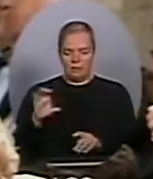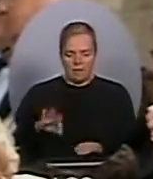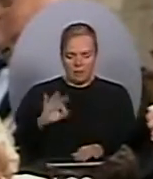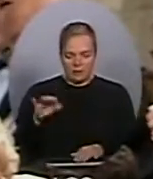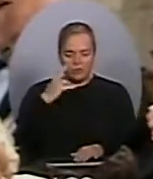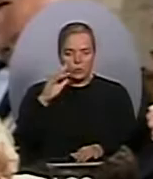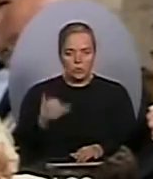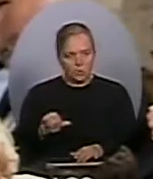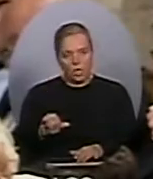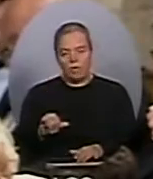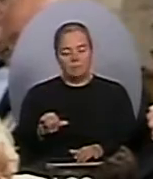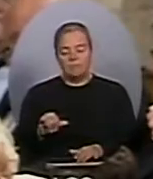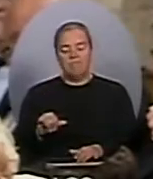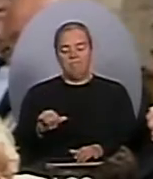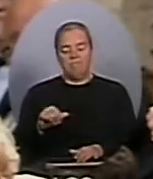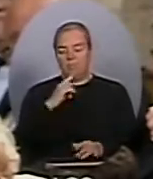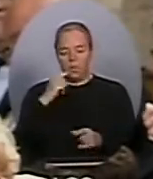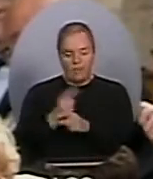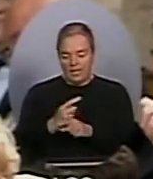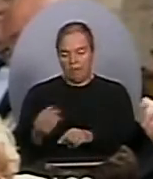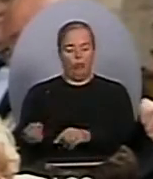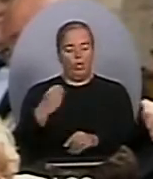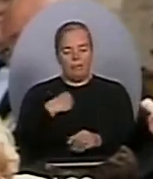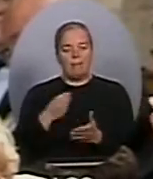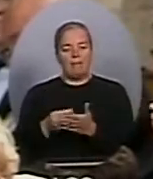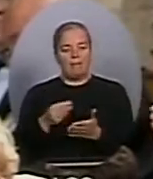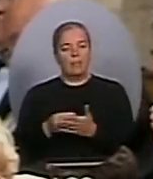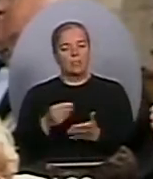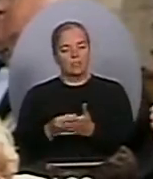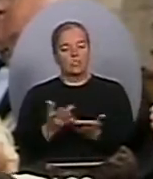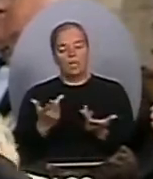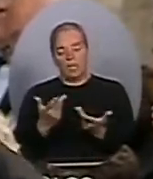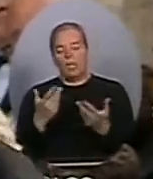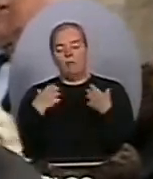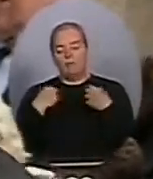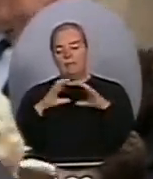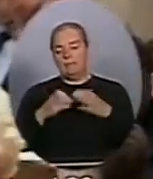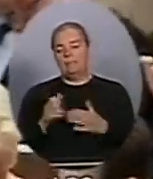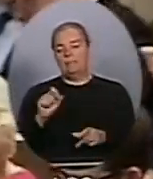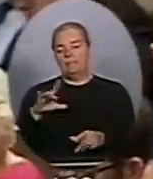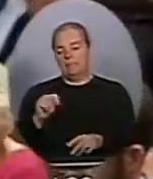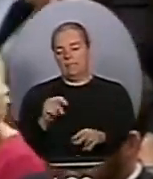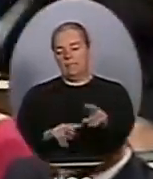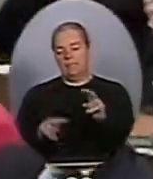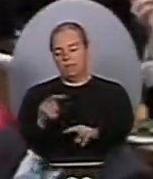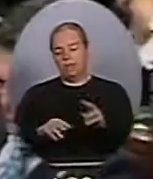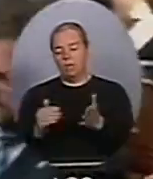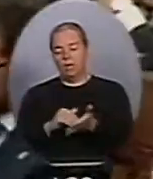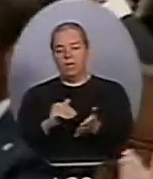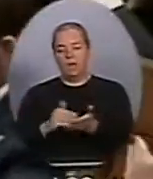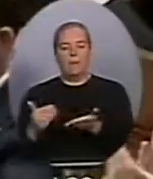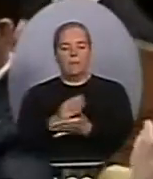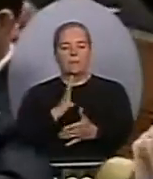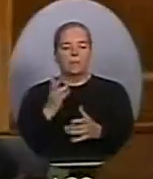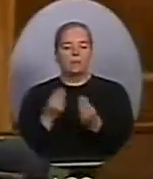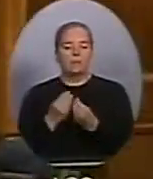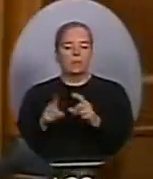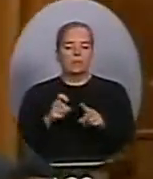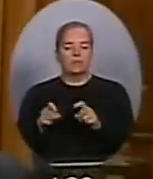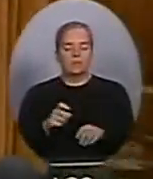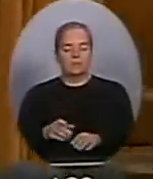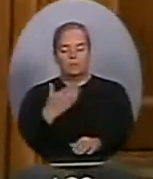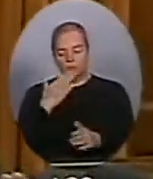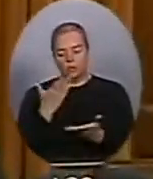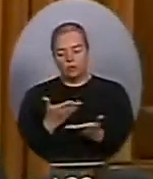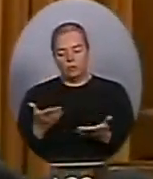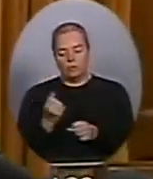questions have been raised, which is why the Senate committee is taking another look at it, and that's the appropriate thing to do. And the Honourable Member for Timmins, James Bay. They need